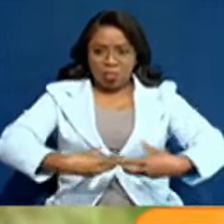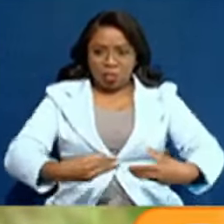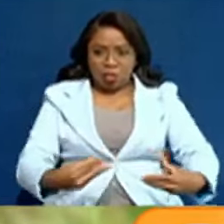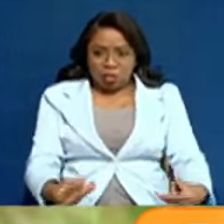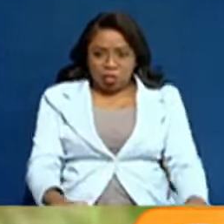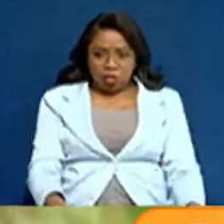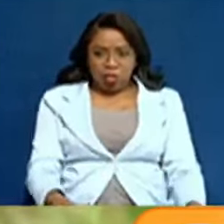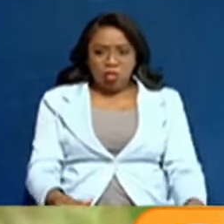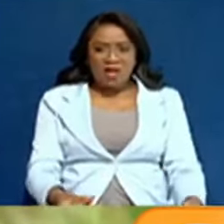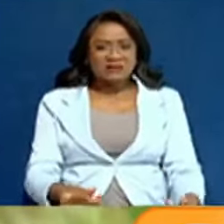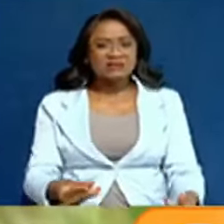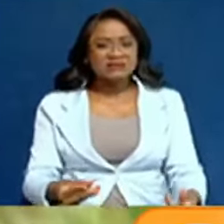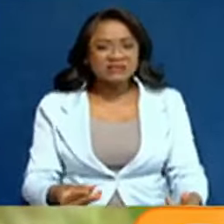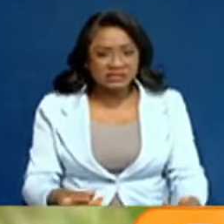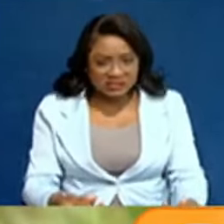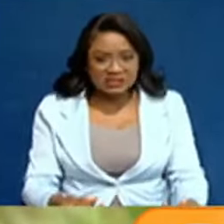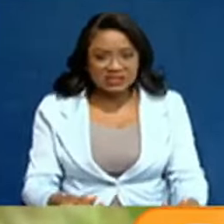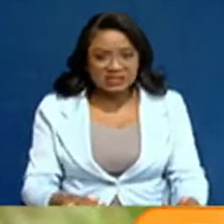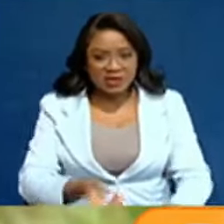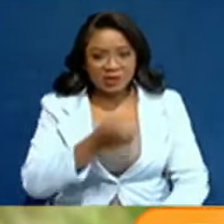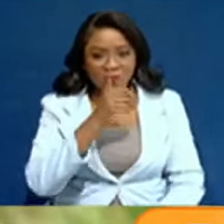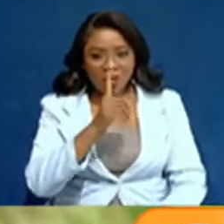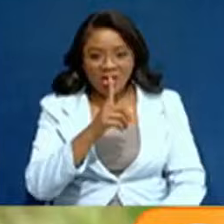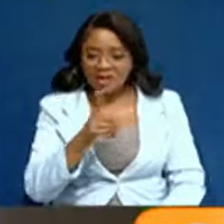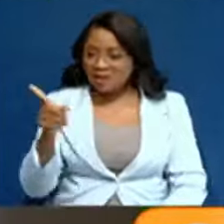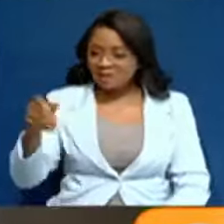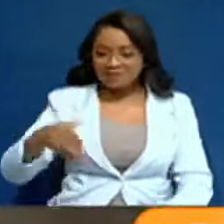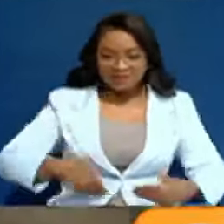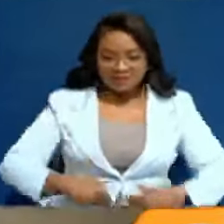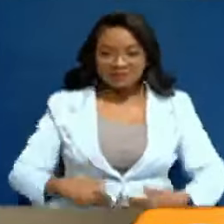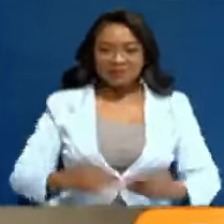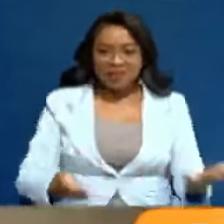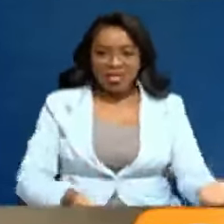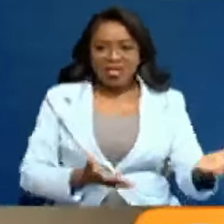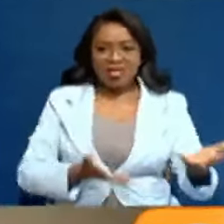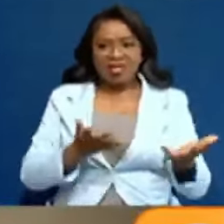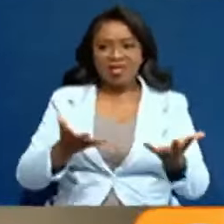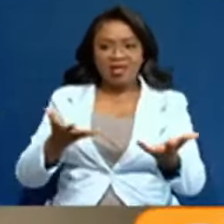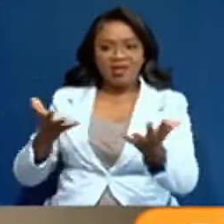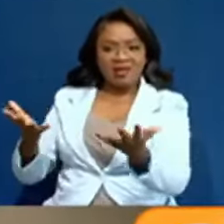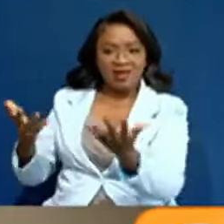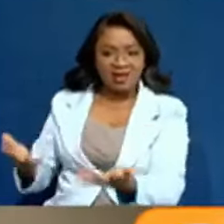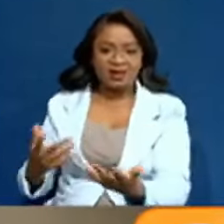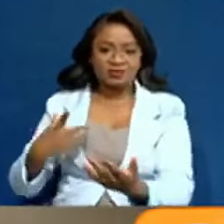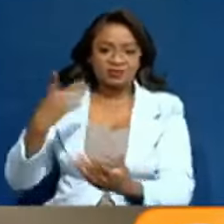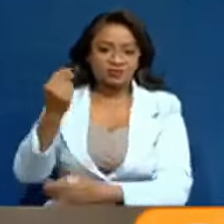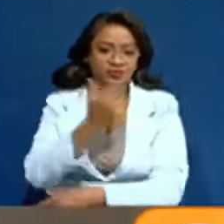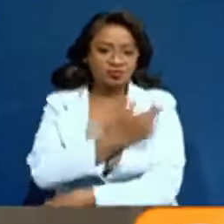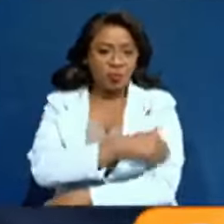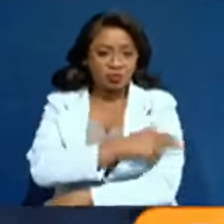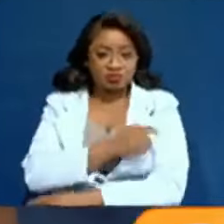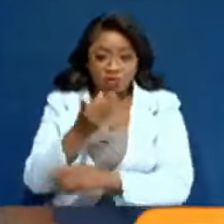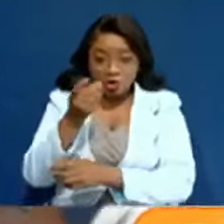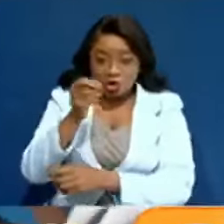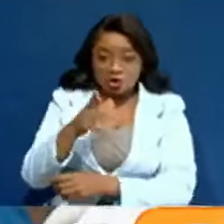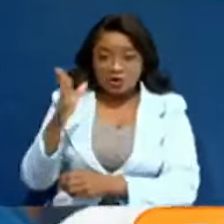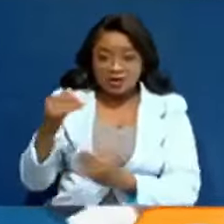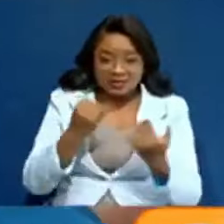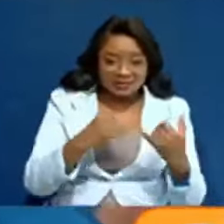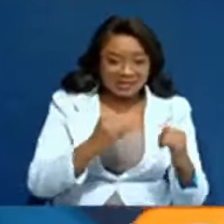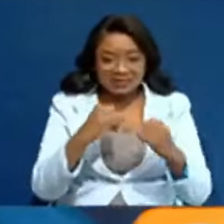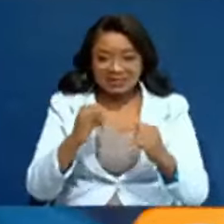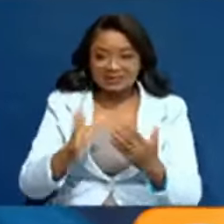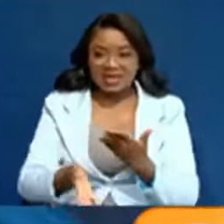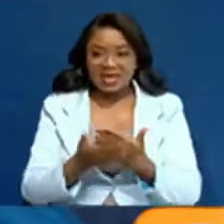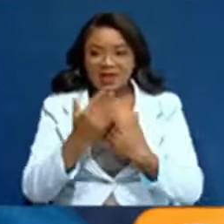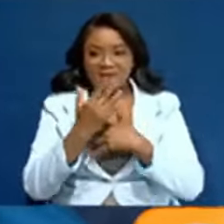Wewe. Sima boys ndo hawa amenibebania. Doctors at the hospital raced against time to stop his bleeding and restore